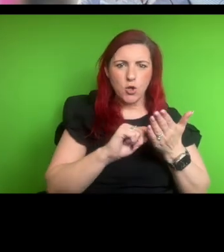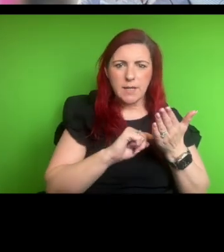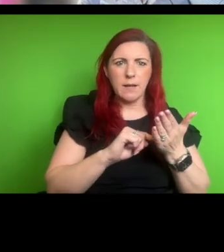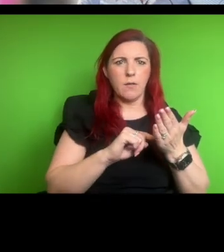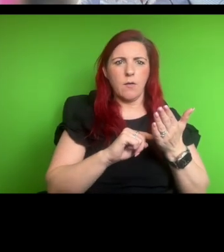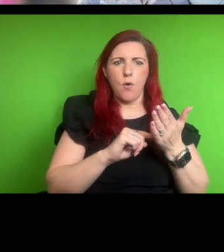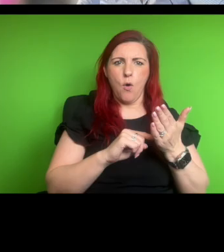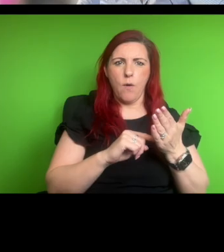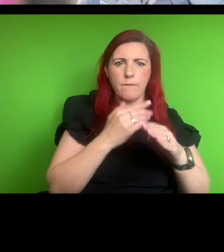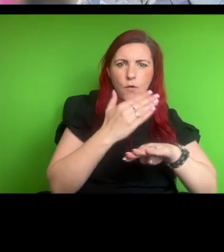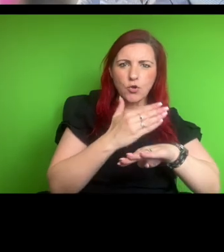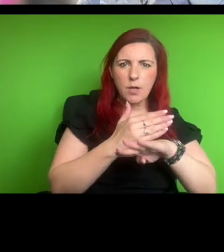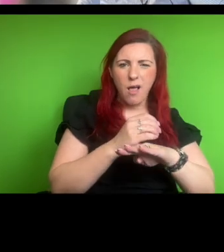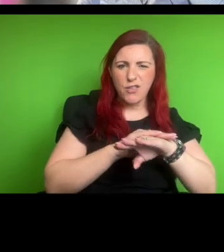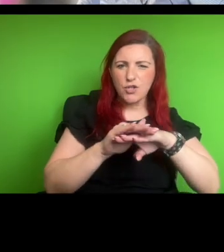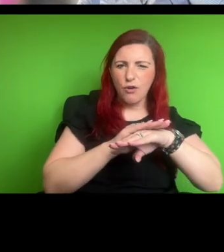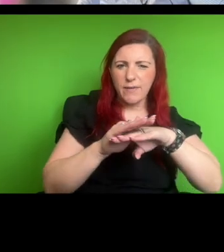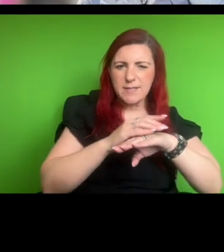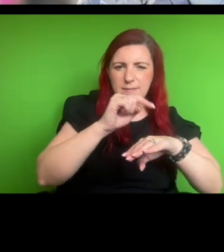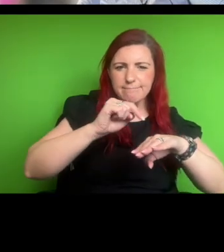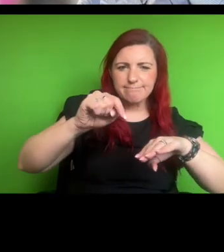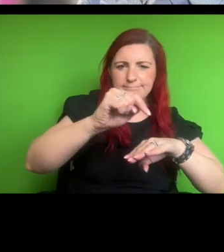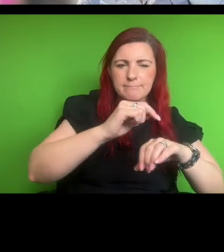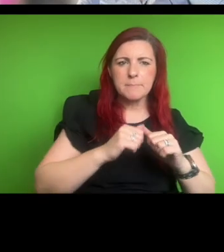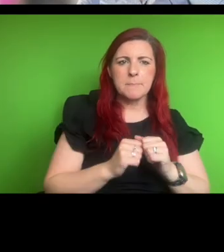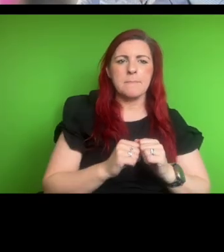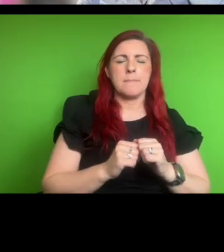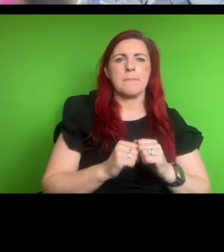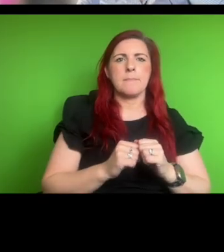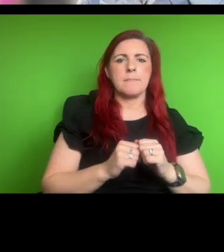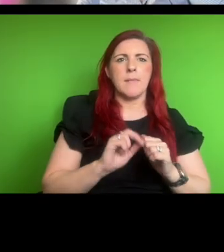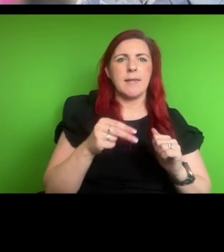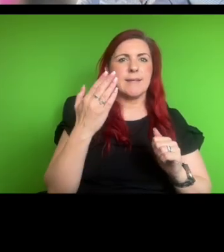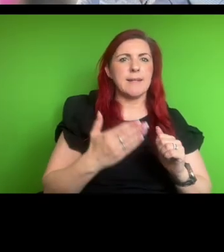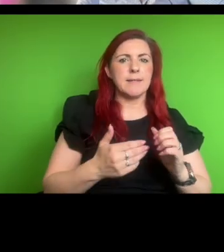or package. Next slide, please.